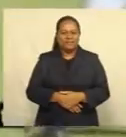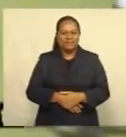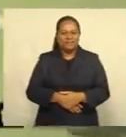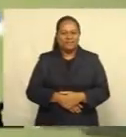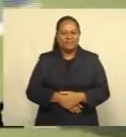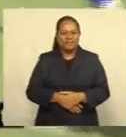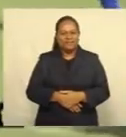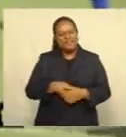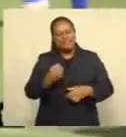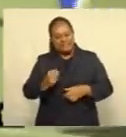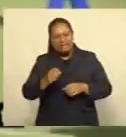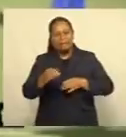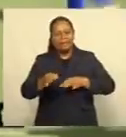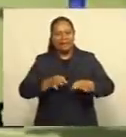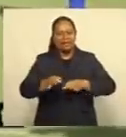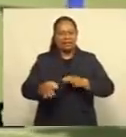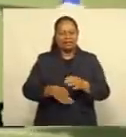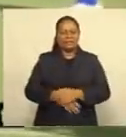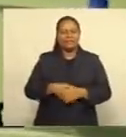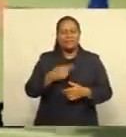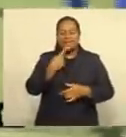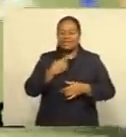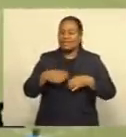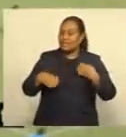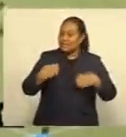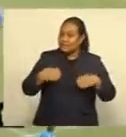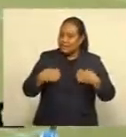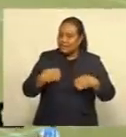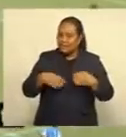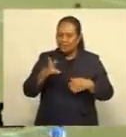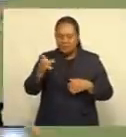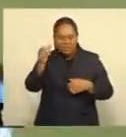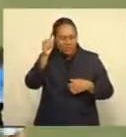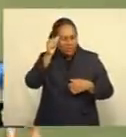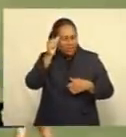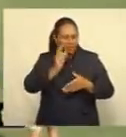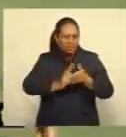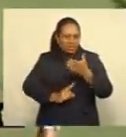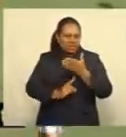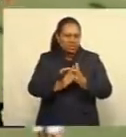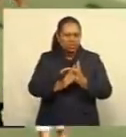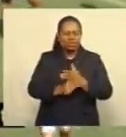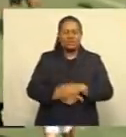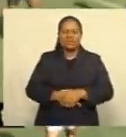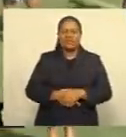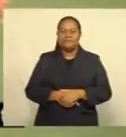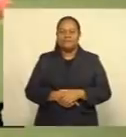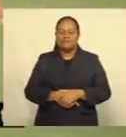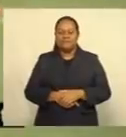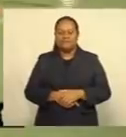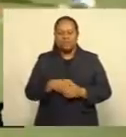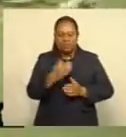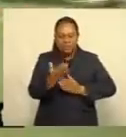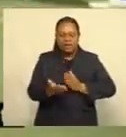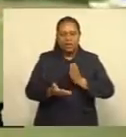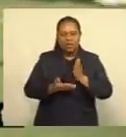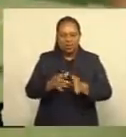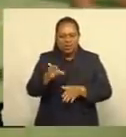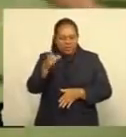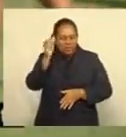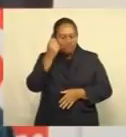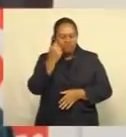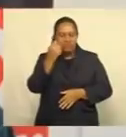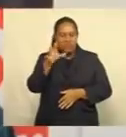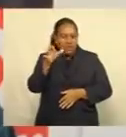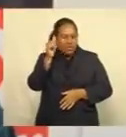just plans at the moment. Giving these exciting players some recognition after a grueling season will be quite a reward. And if you look at